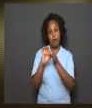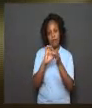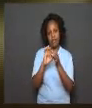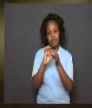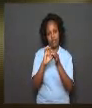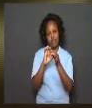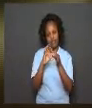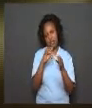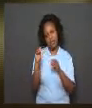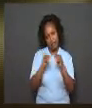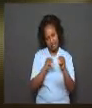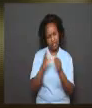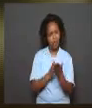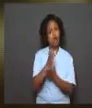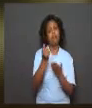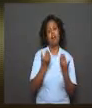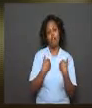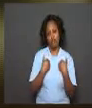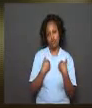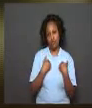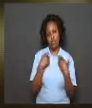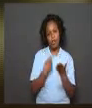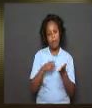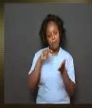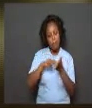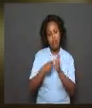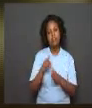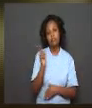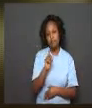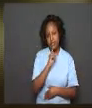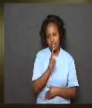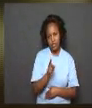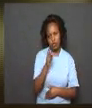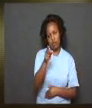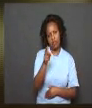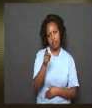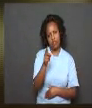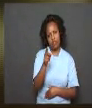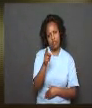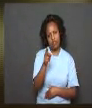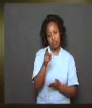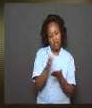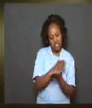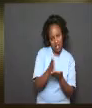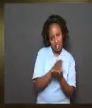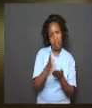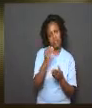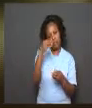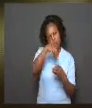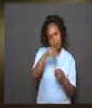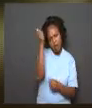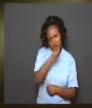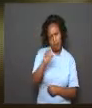and movement. This means you can join and contribute to